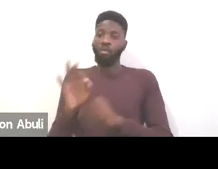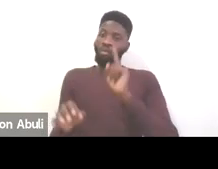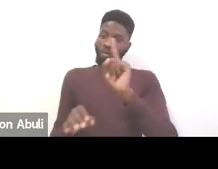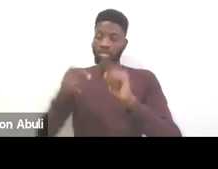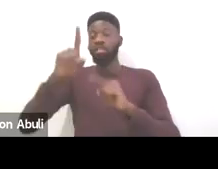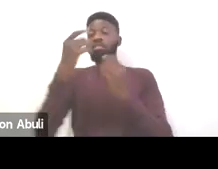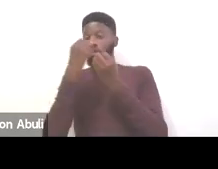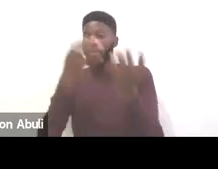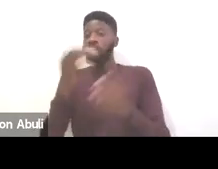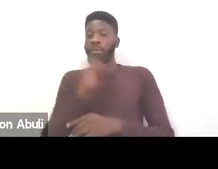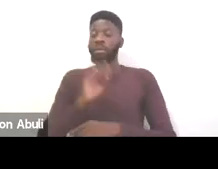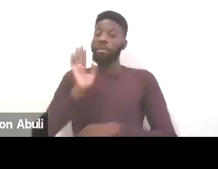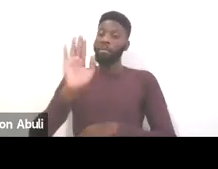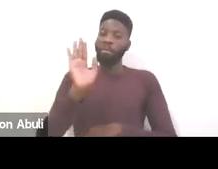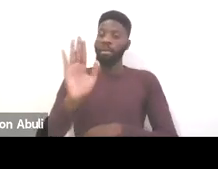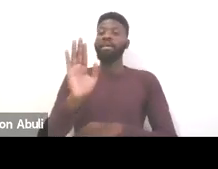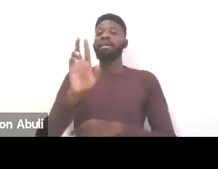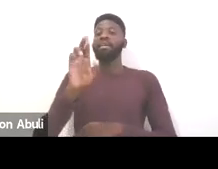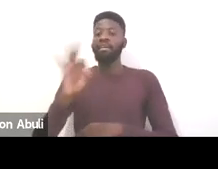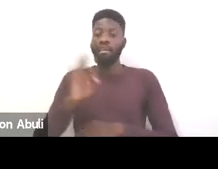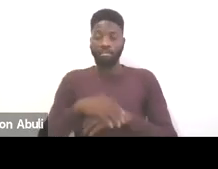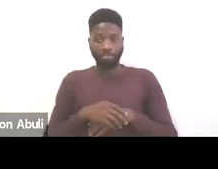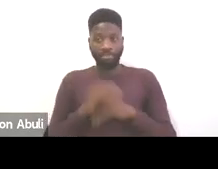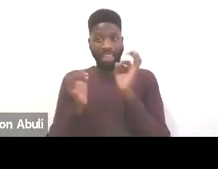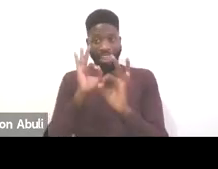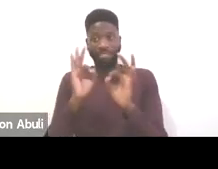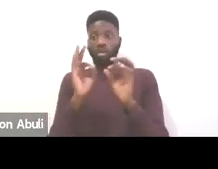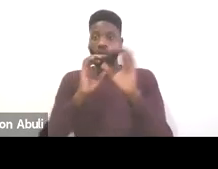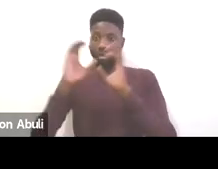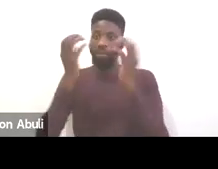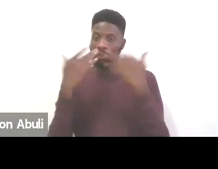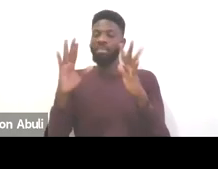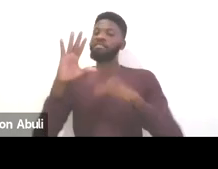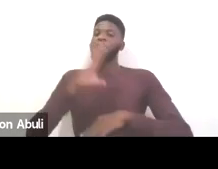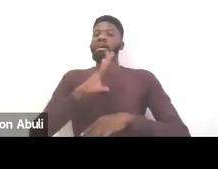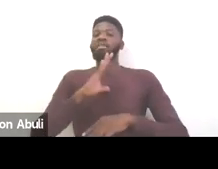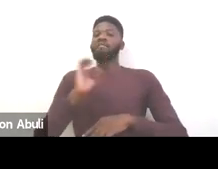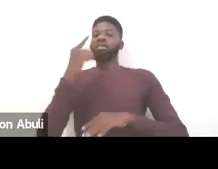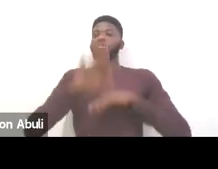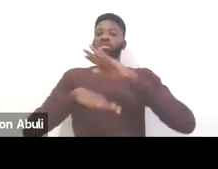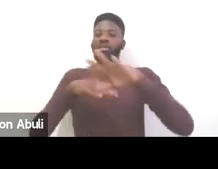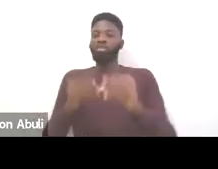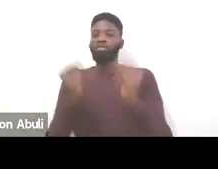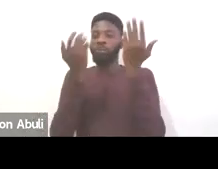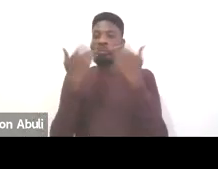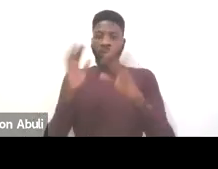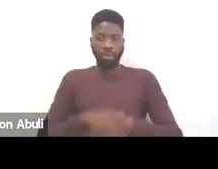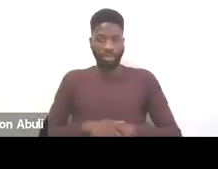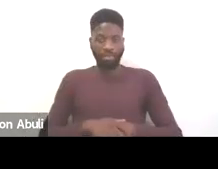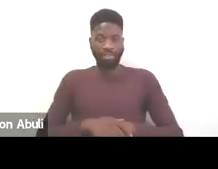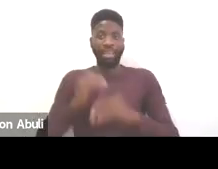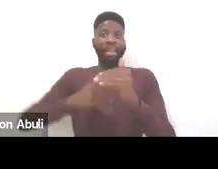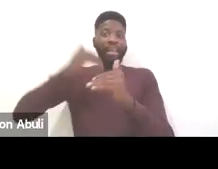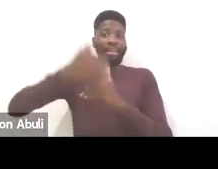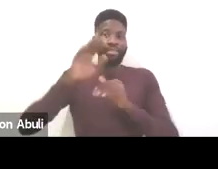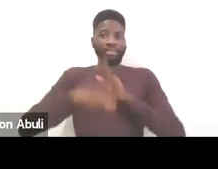to your referees? If you have, then that's good. You've done the first step. The next step is for you